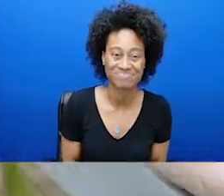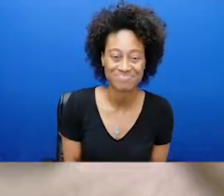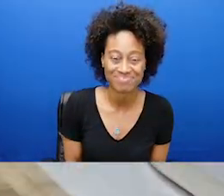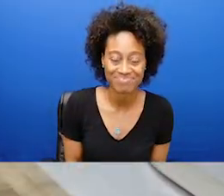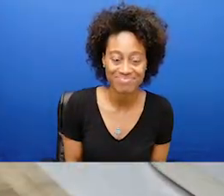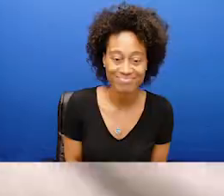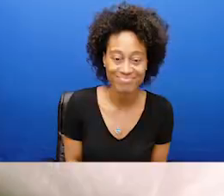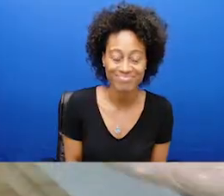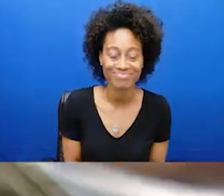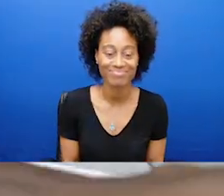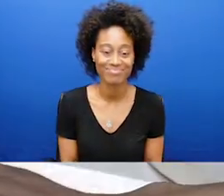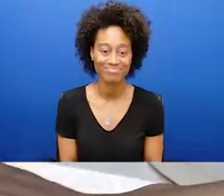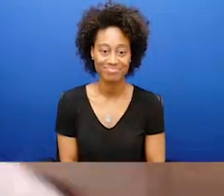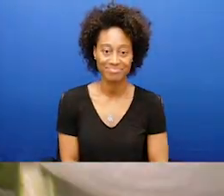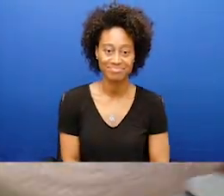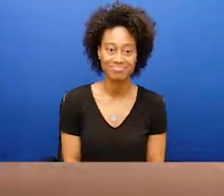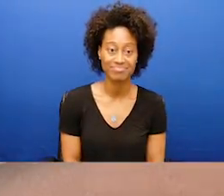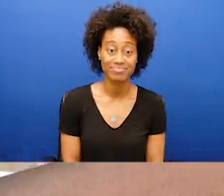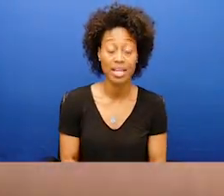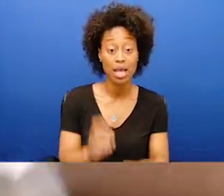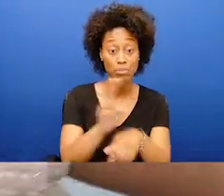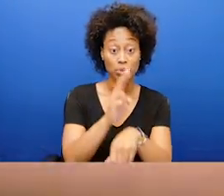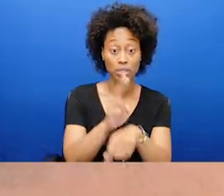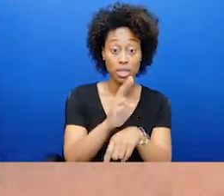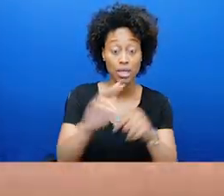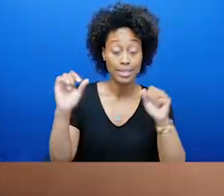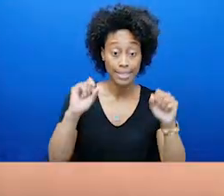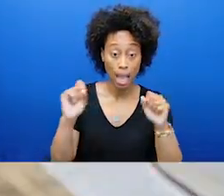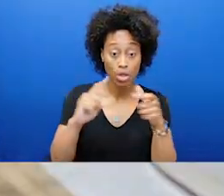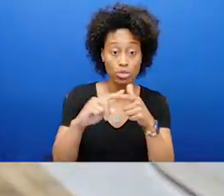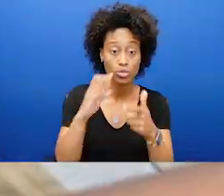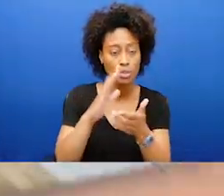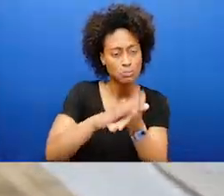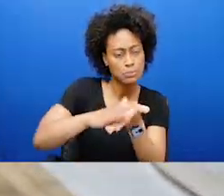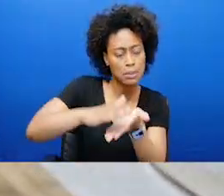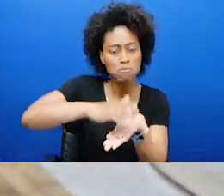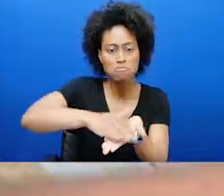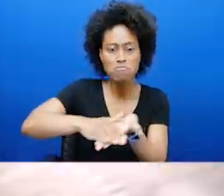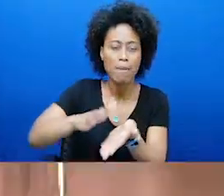And using a towel, you want to pat them dry to remove any excess moisture.